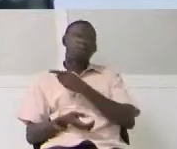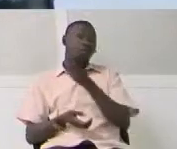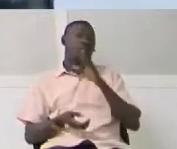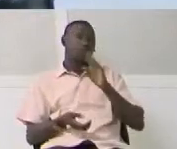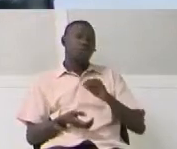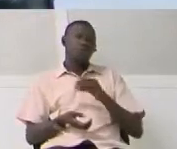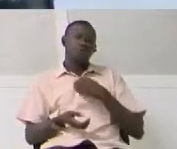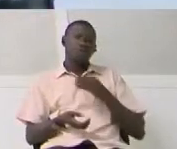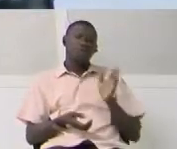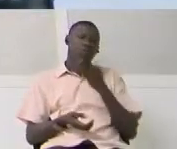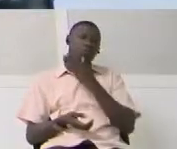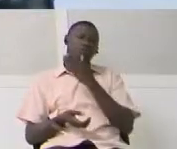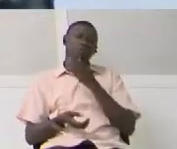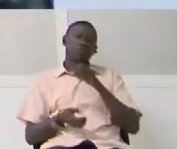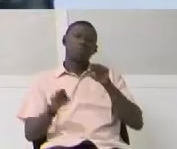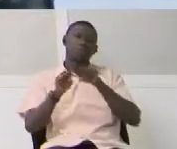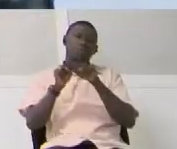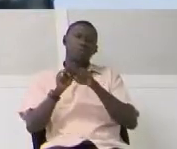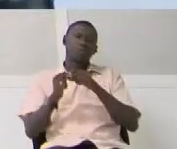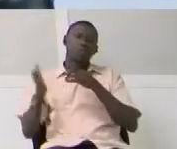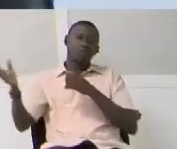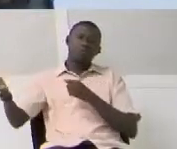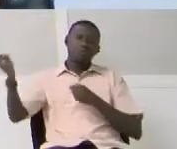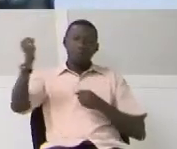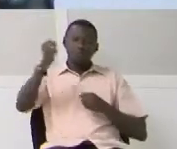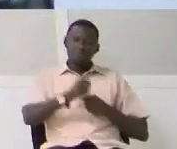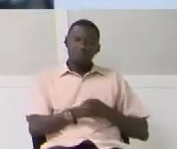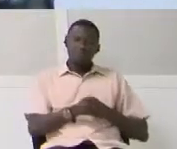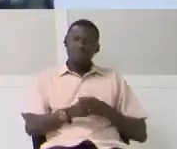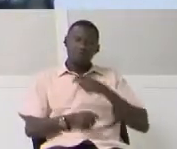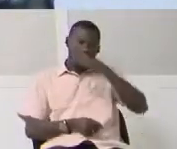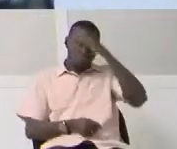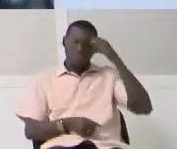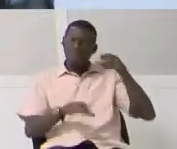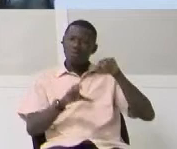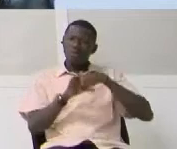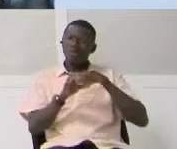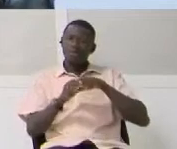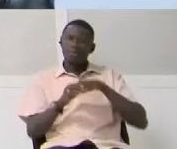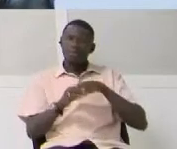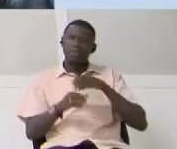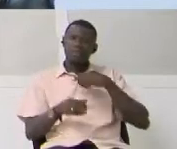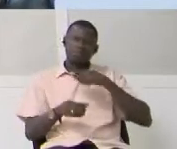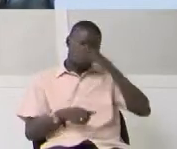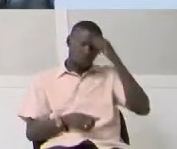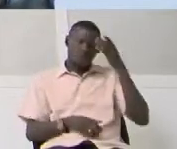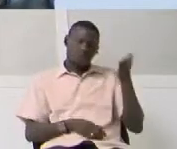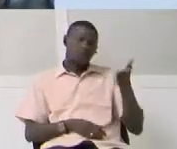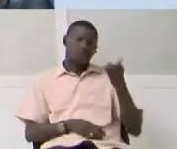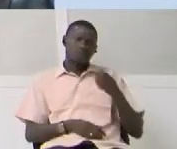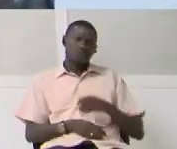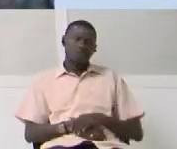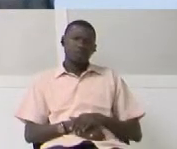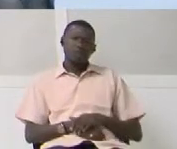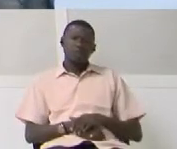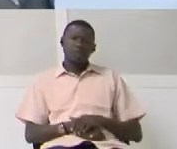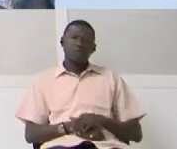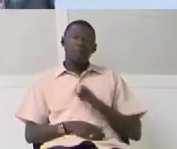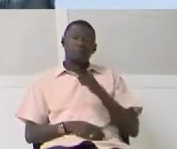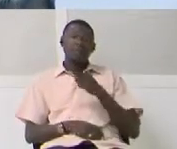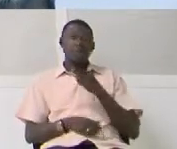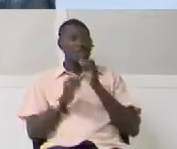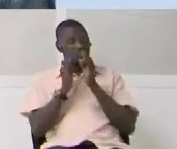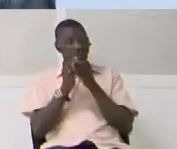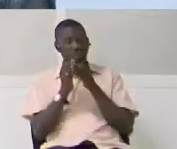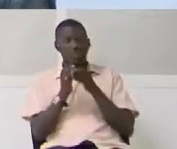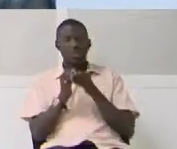is they go to Senegal and bring laborers from there. And I have refused it that the